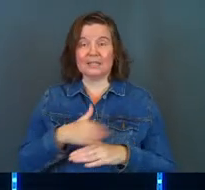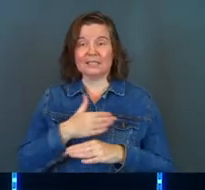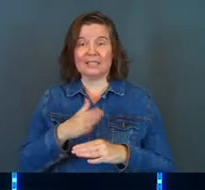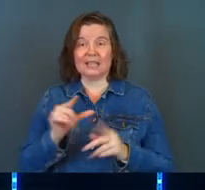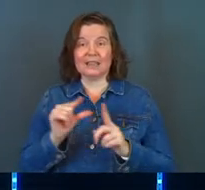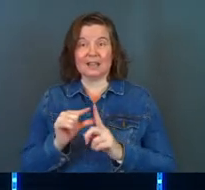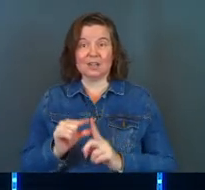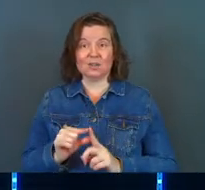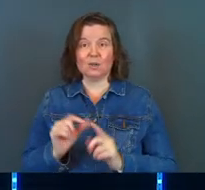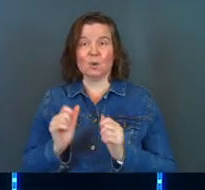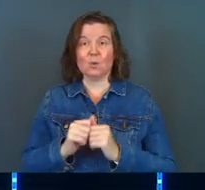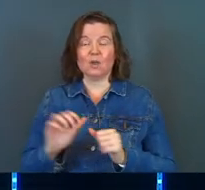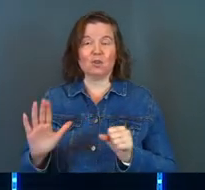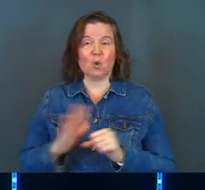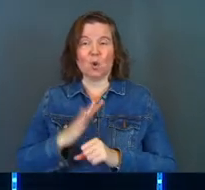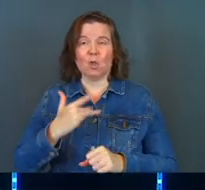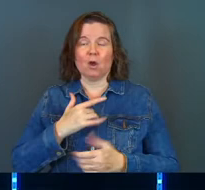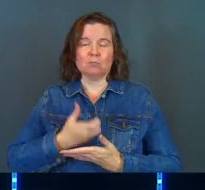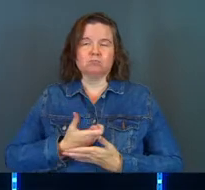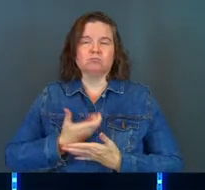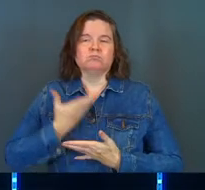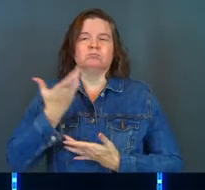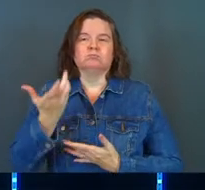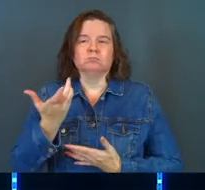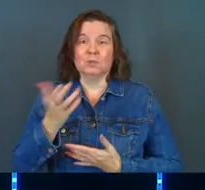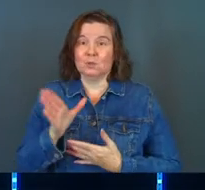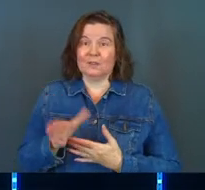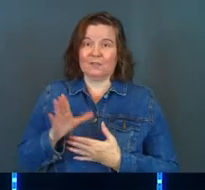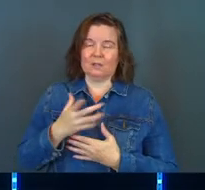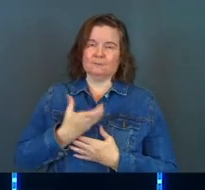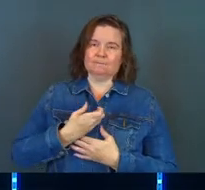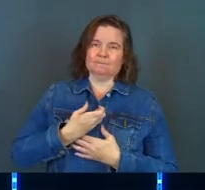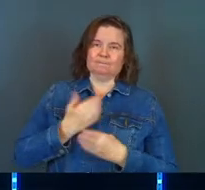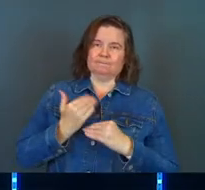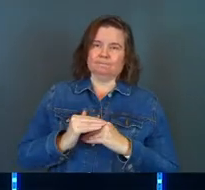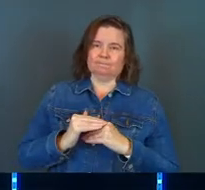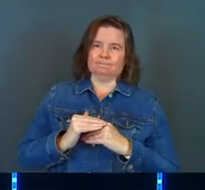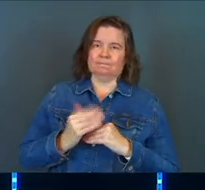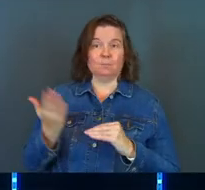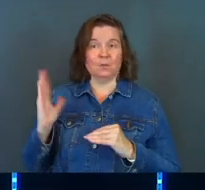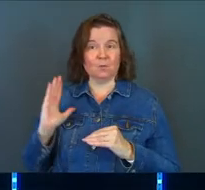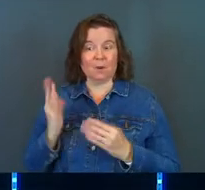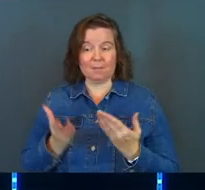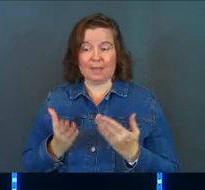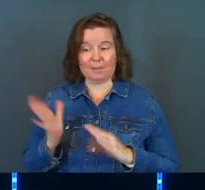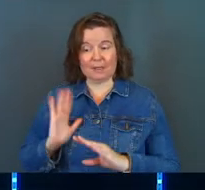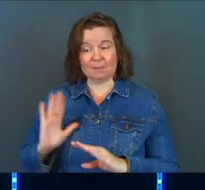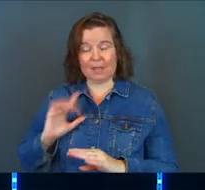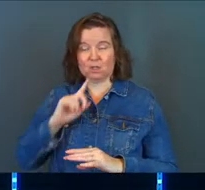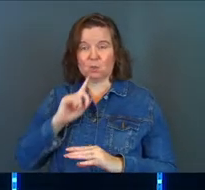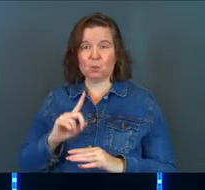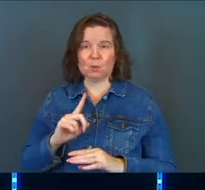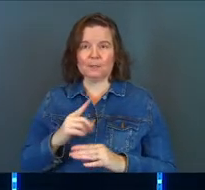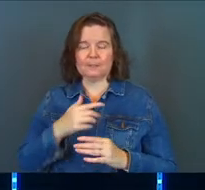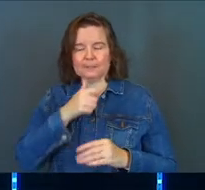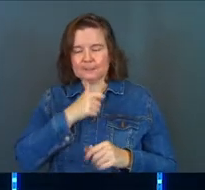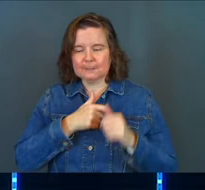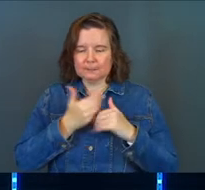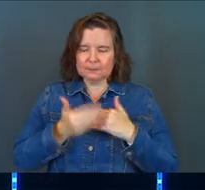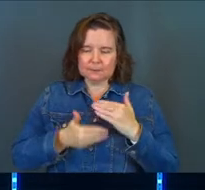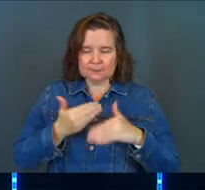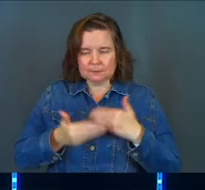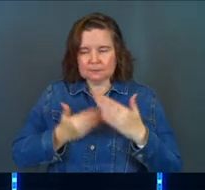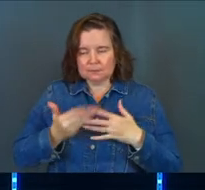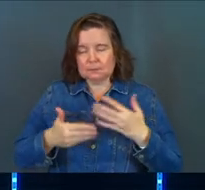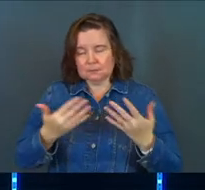sing the lyrics with your whole heart. You've just never done it before. Maybe in the past you were just kind of getting through the singing